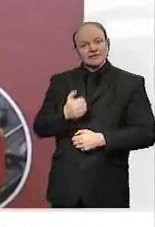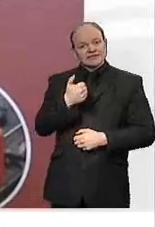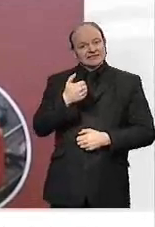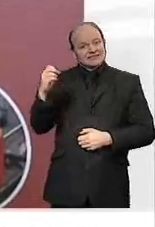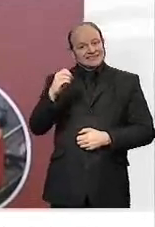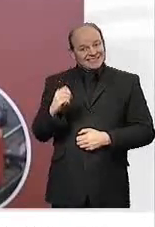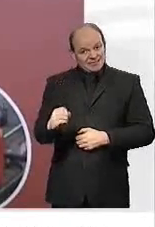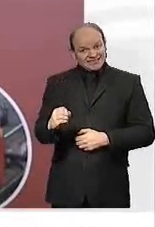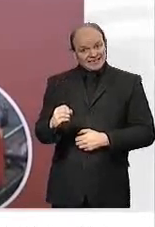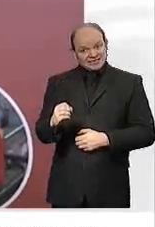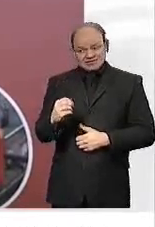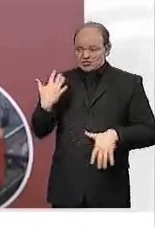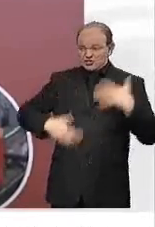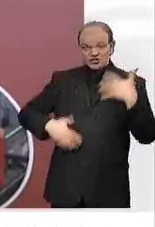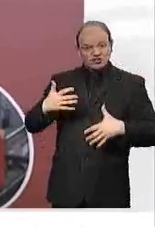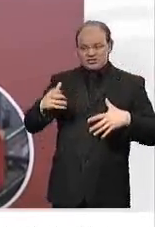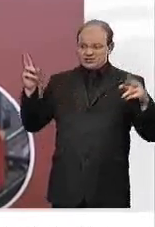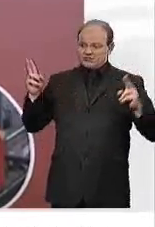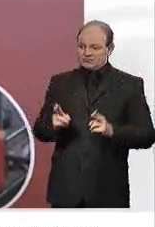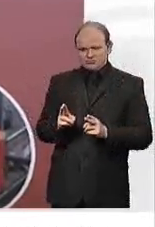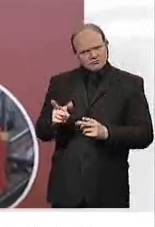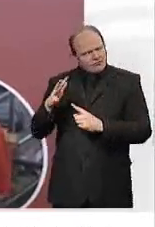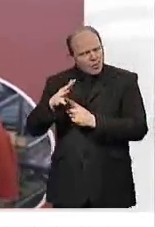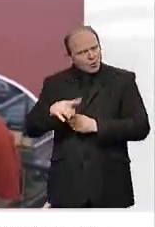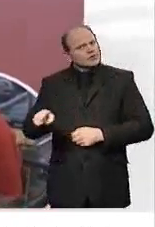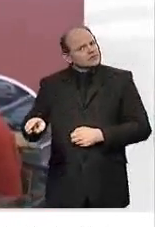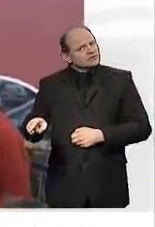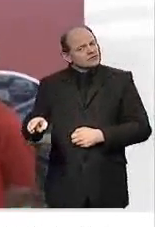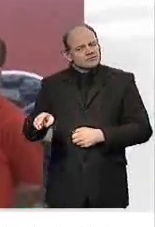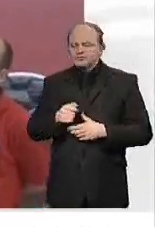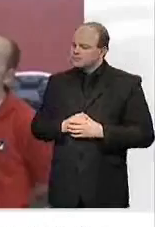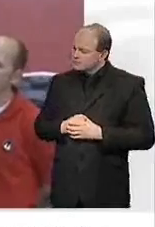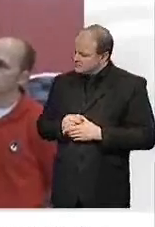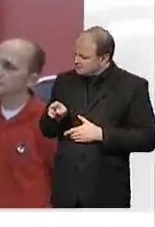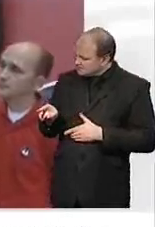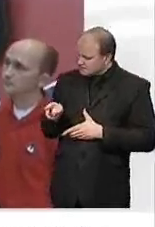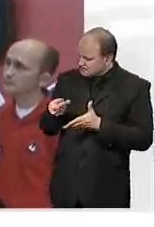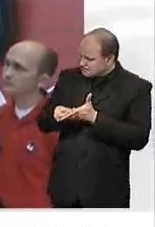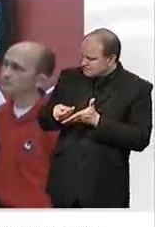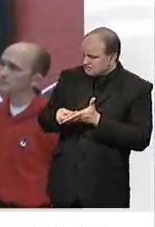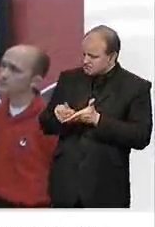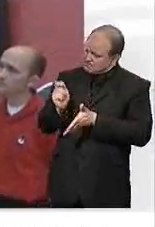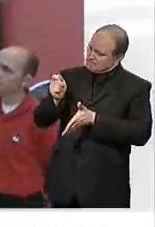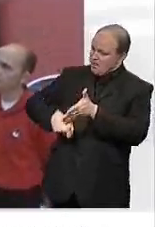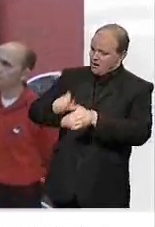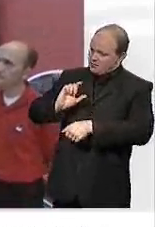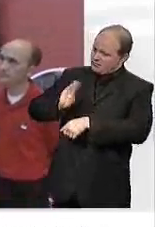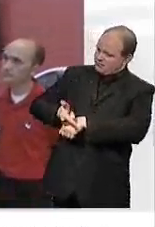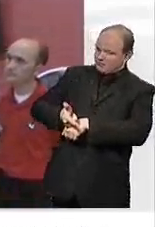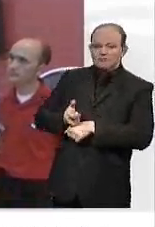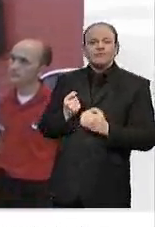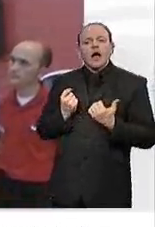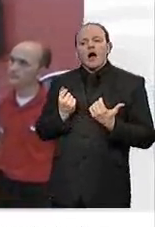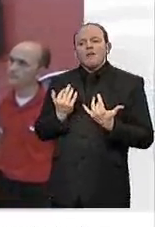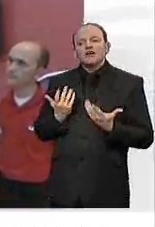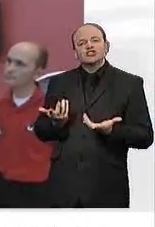killed or seriously injured figure. So it's had a very significant impact. Okay, that's quite a lot. Well, how much does it cost, say, a local authority to introduce cameras